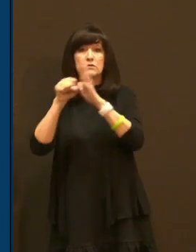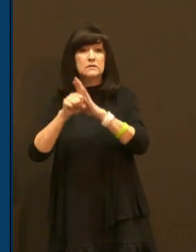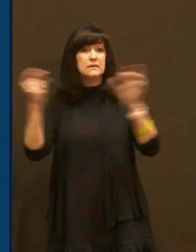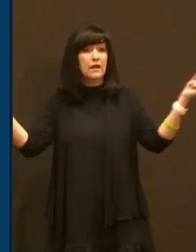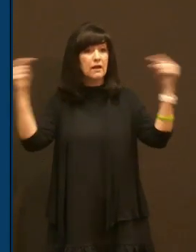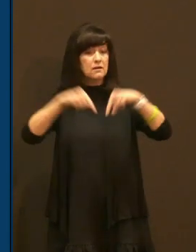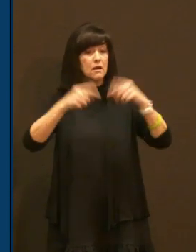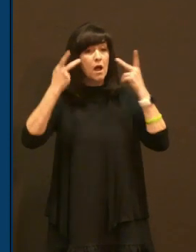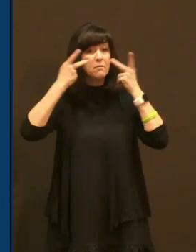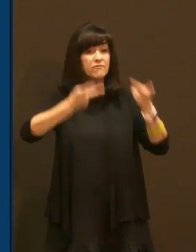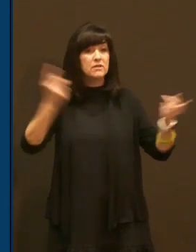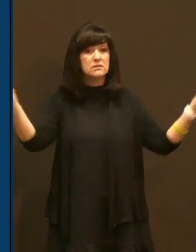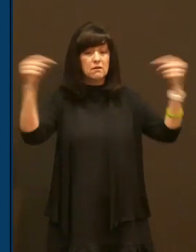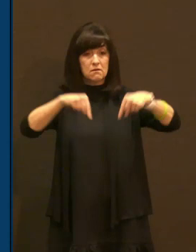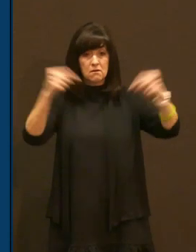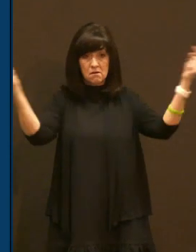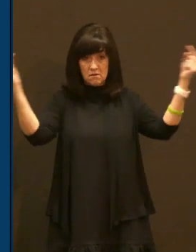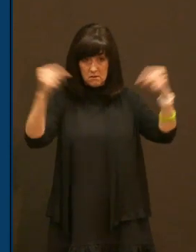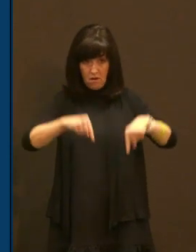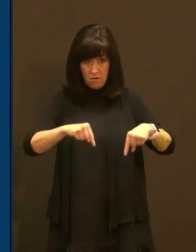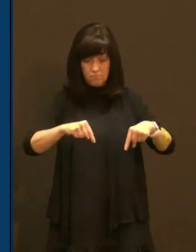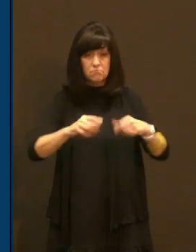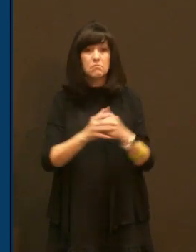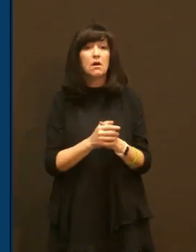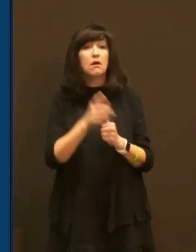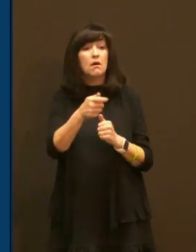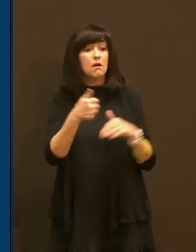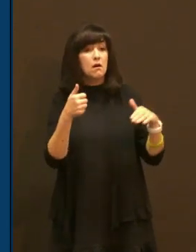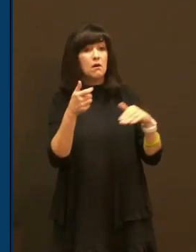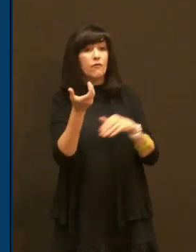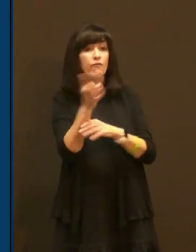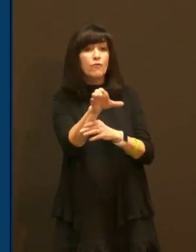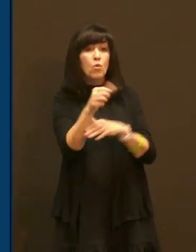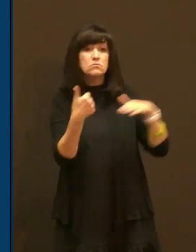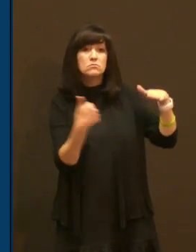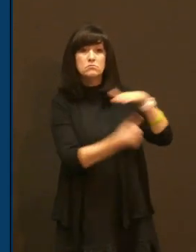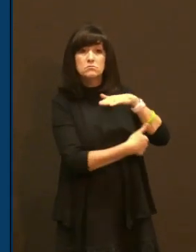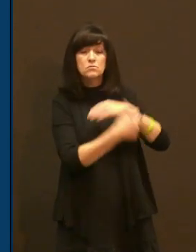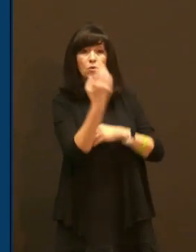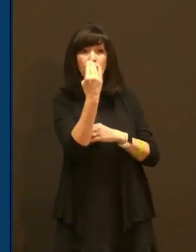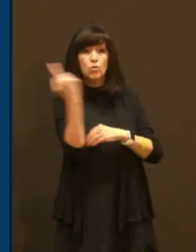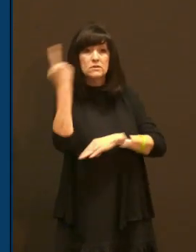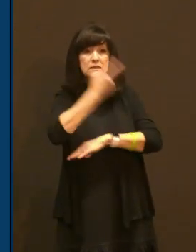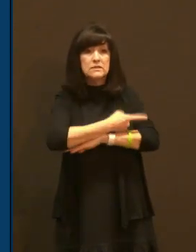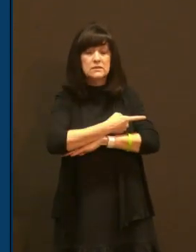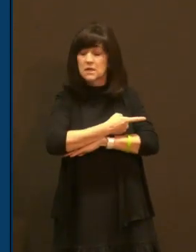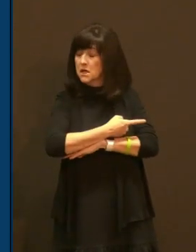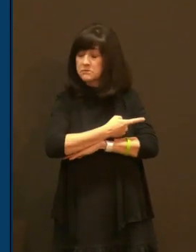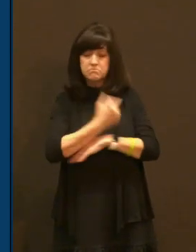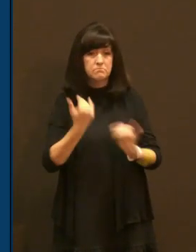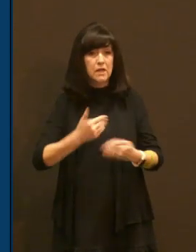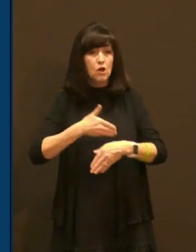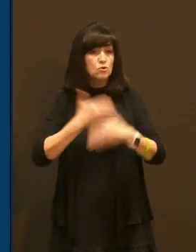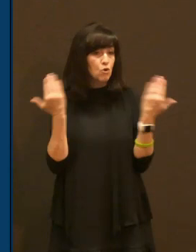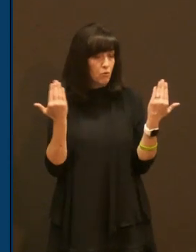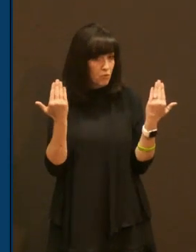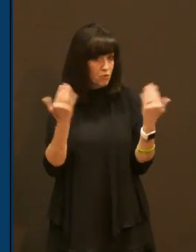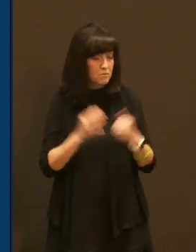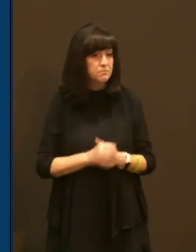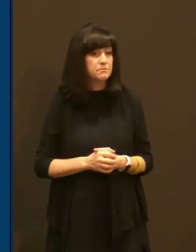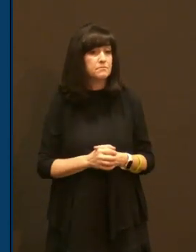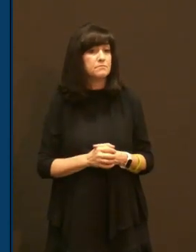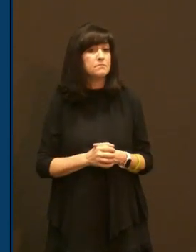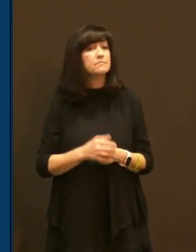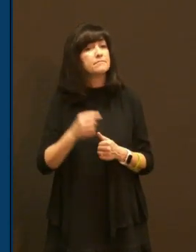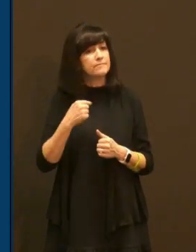down. They have been in effect for a couple months now. I was out at the Lowe's